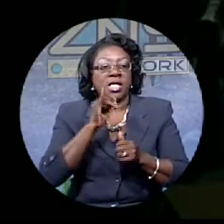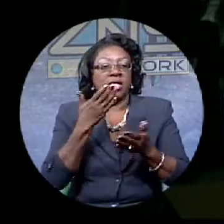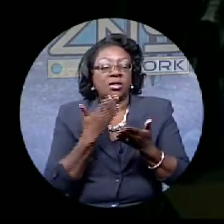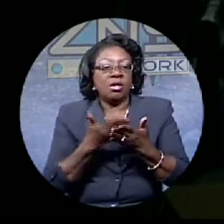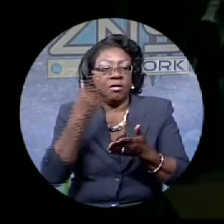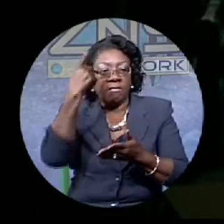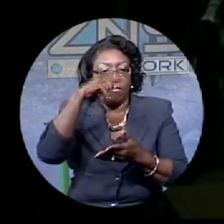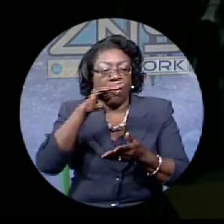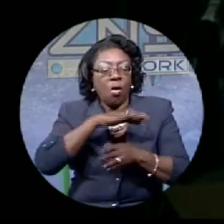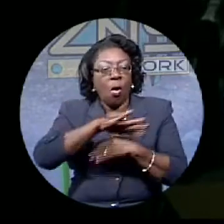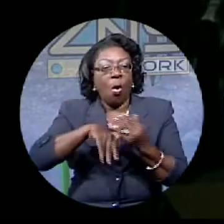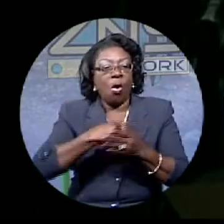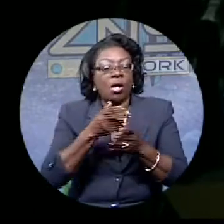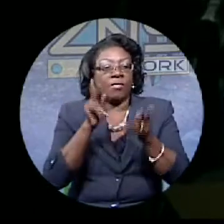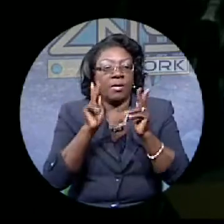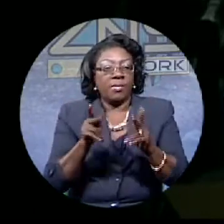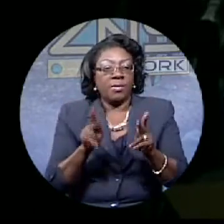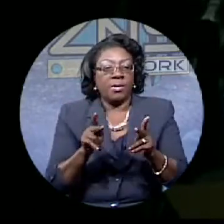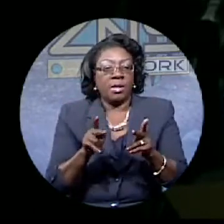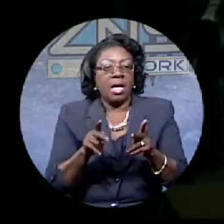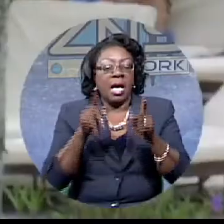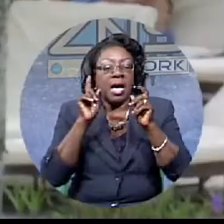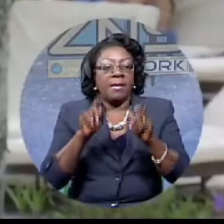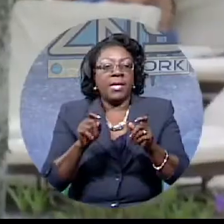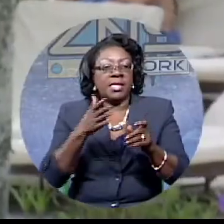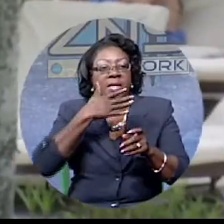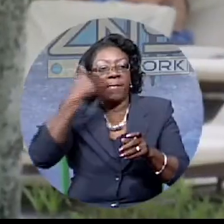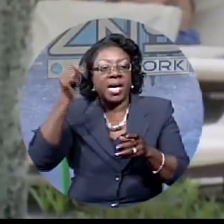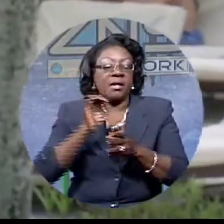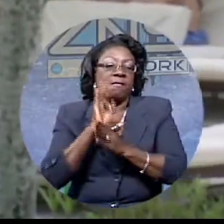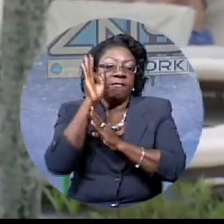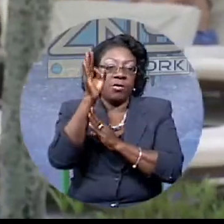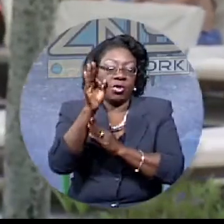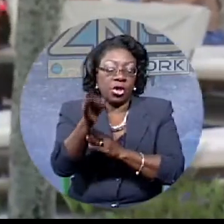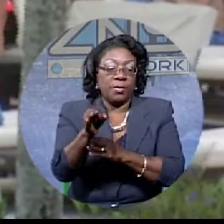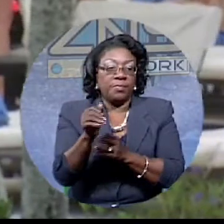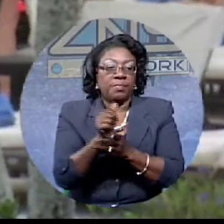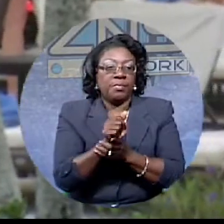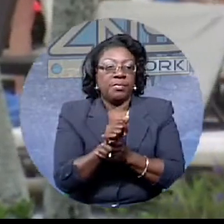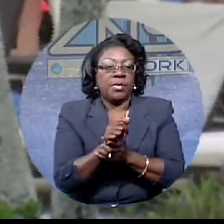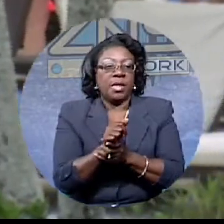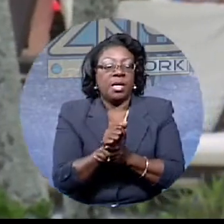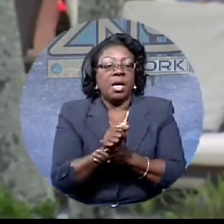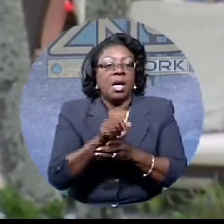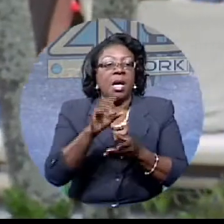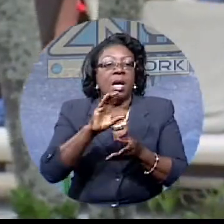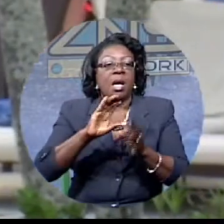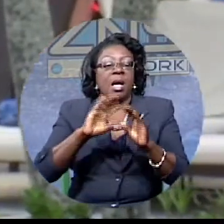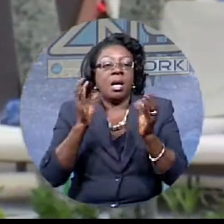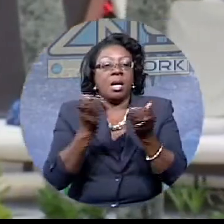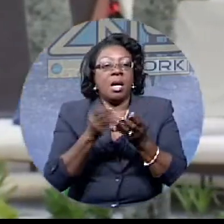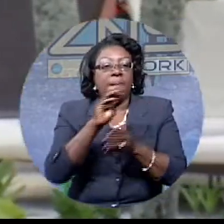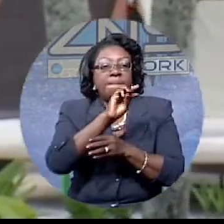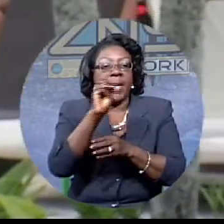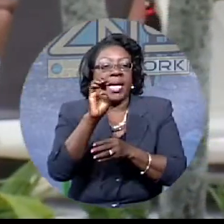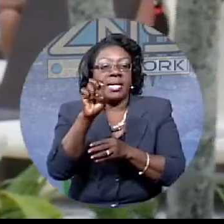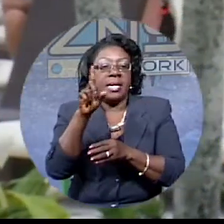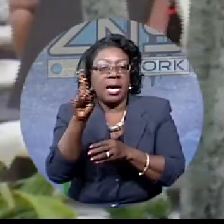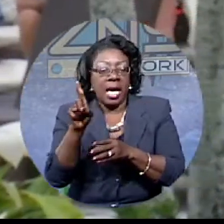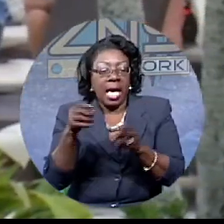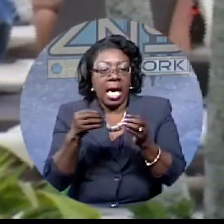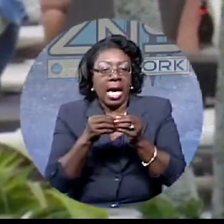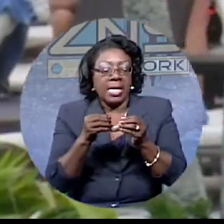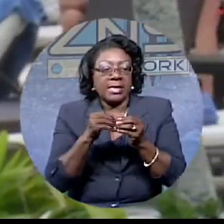people and means more interest by future investors. Club Med has 71 properties around the world, and the island